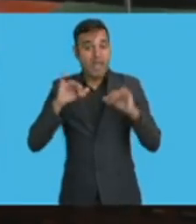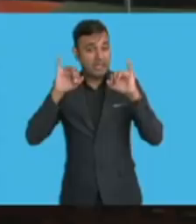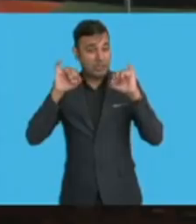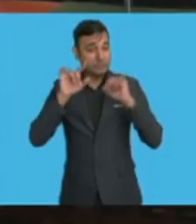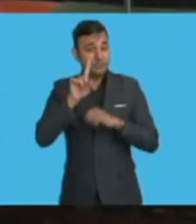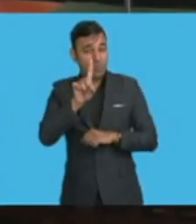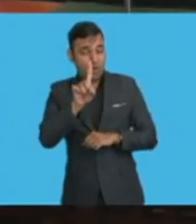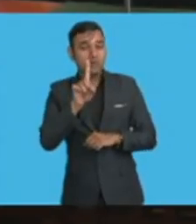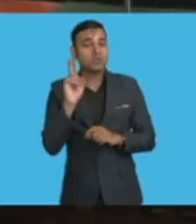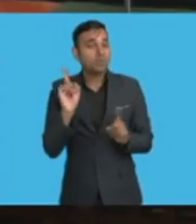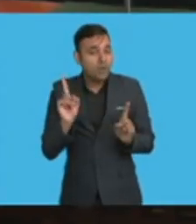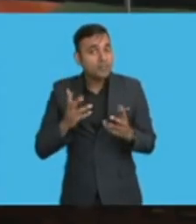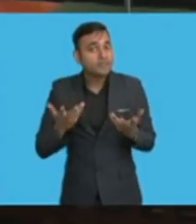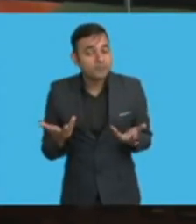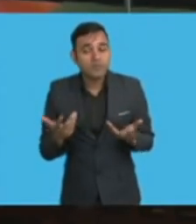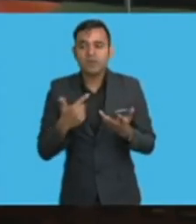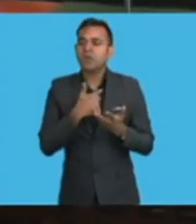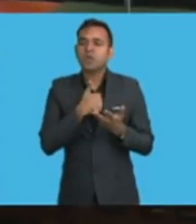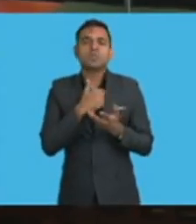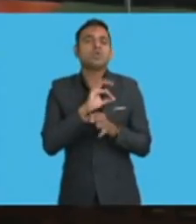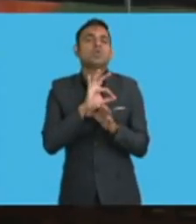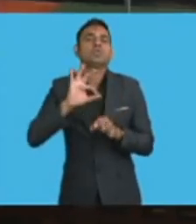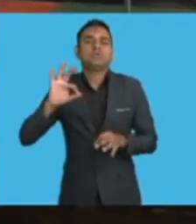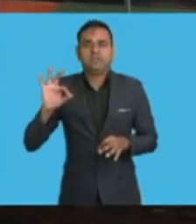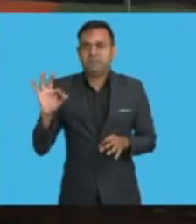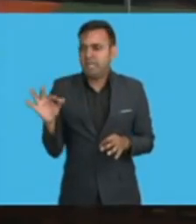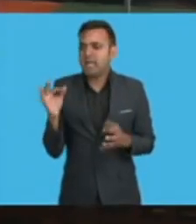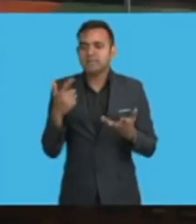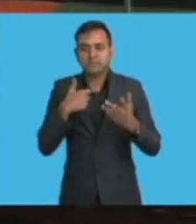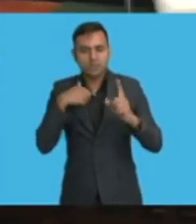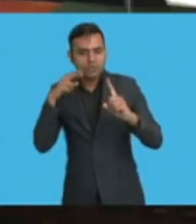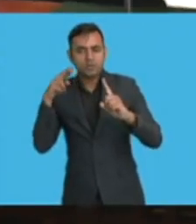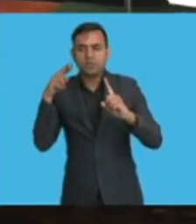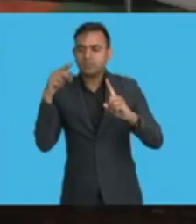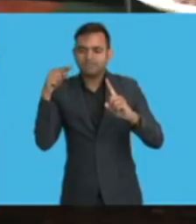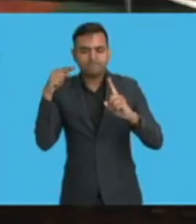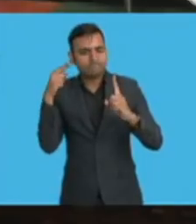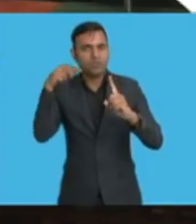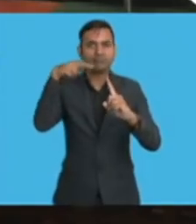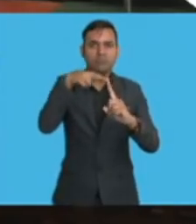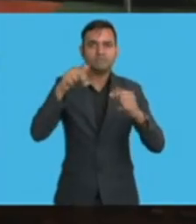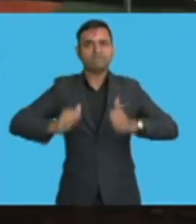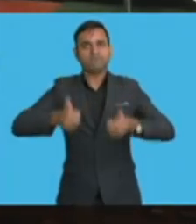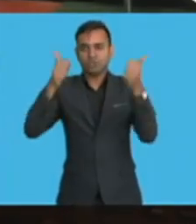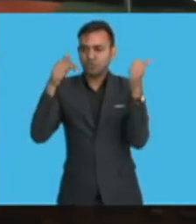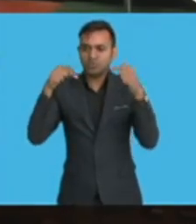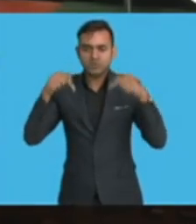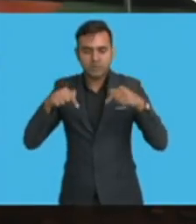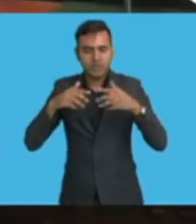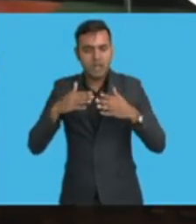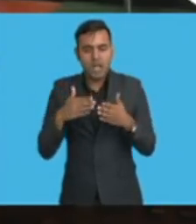that we have not reached that point yet. We are in a very premature stage now,